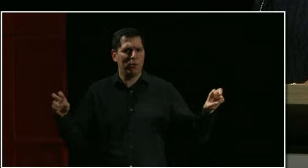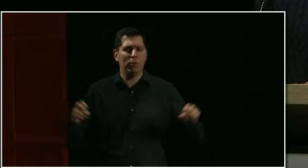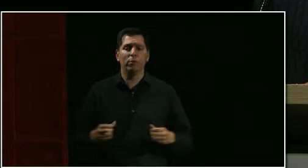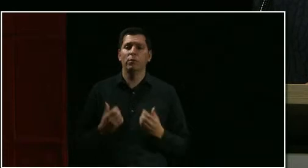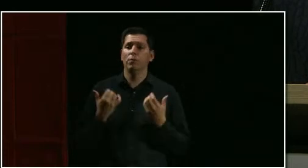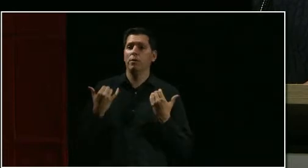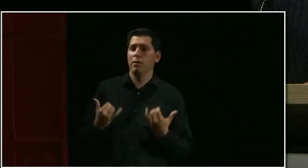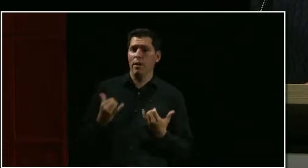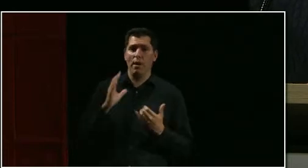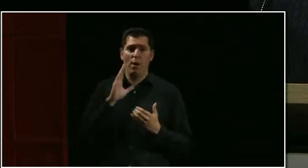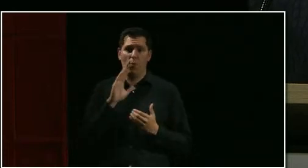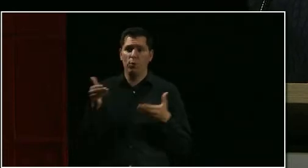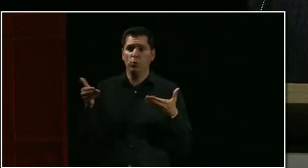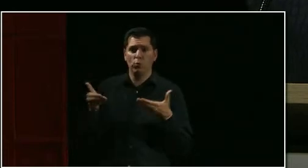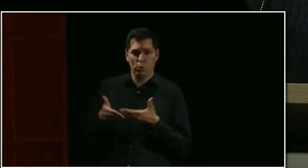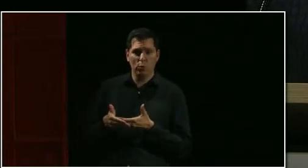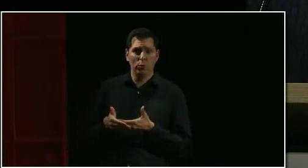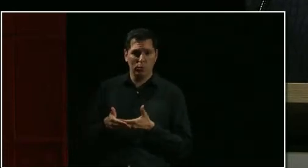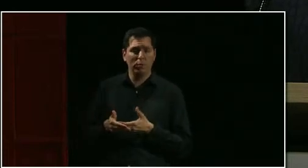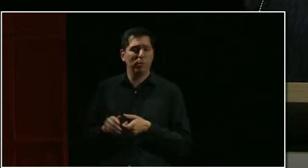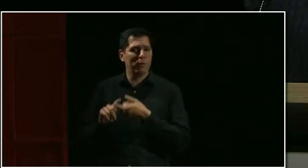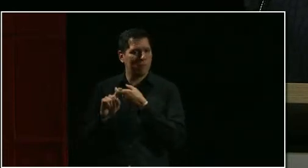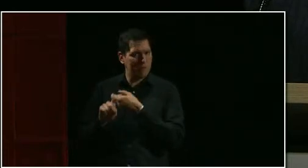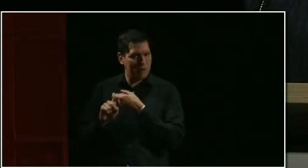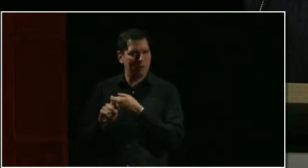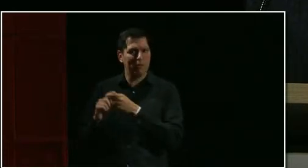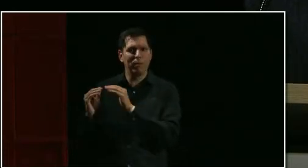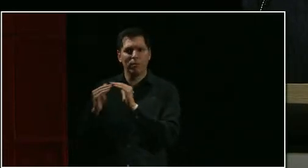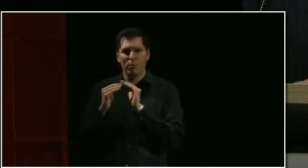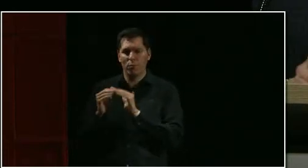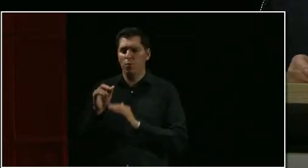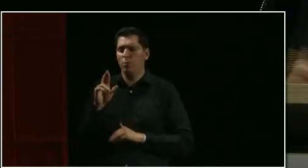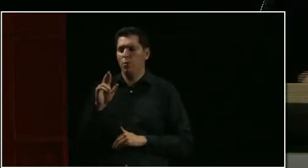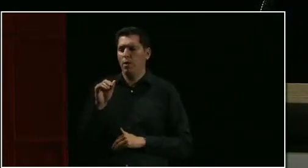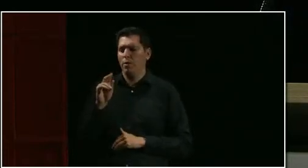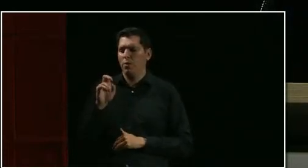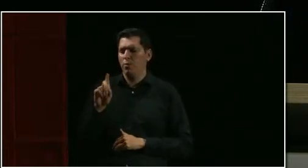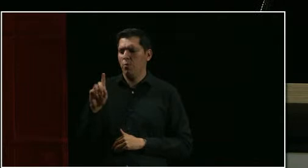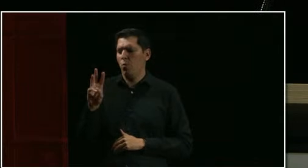I want to introduce my friend and colleague, Marlon West.